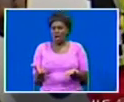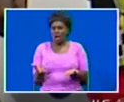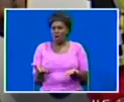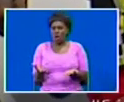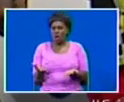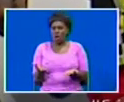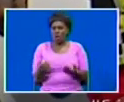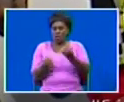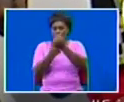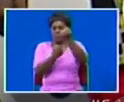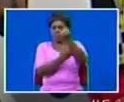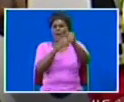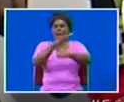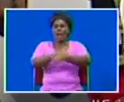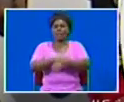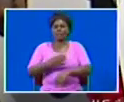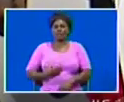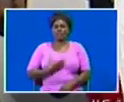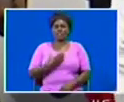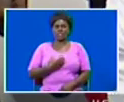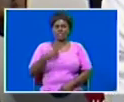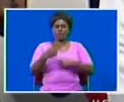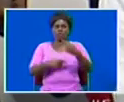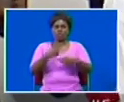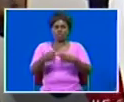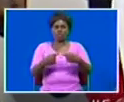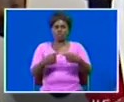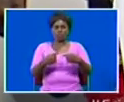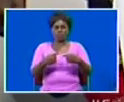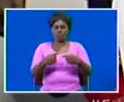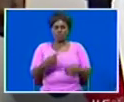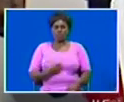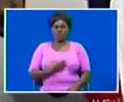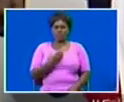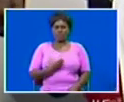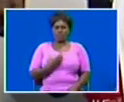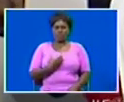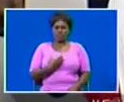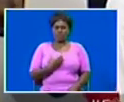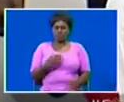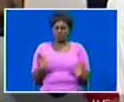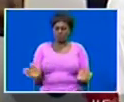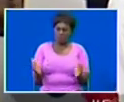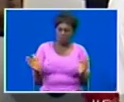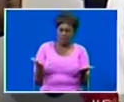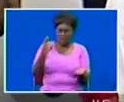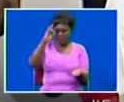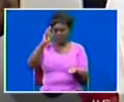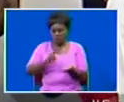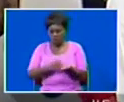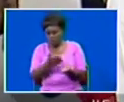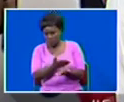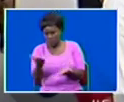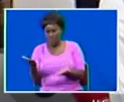LOGO Scholarship Fund. So to visit them, it's like a continuous viso in a high school, to be able to affirm them, to be able to recognize them, to be